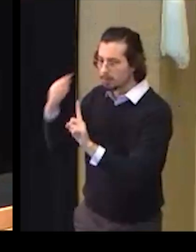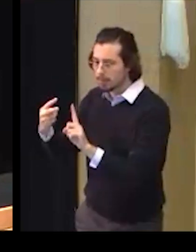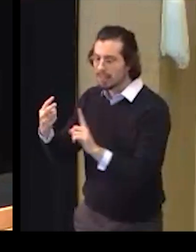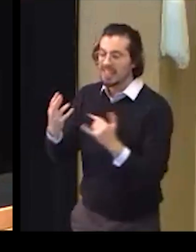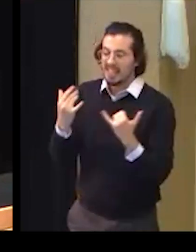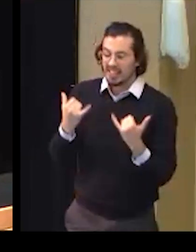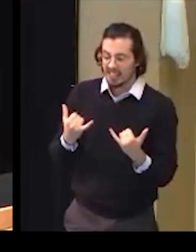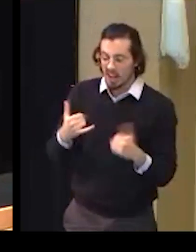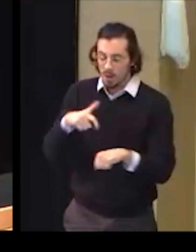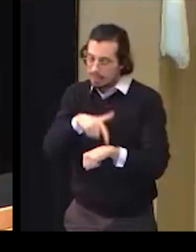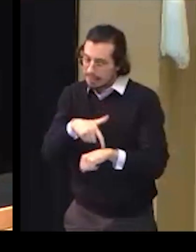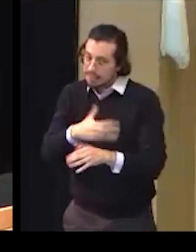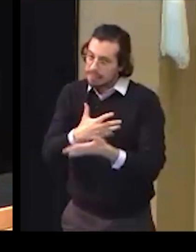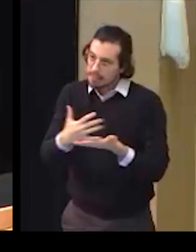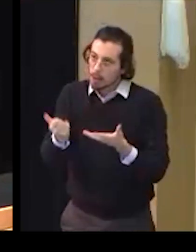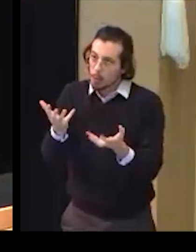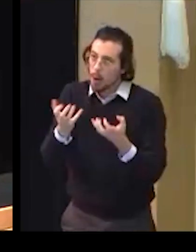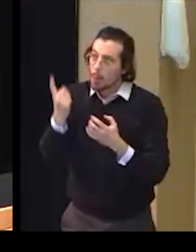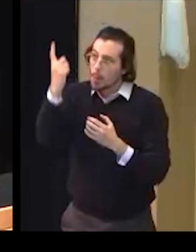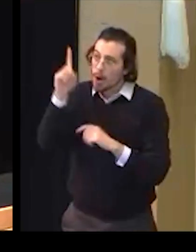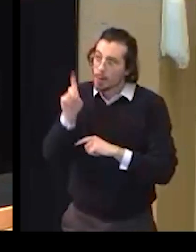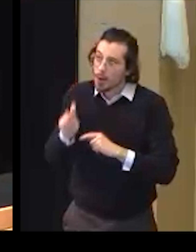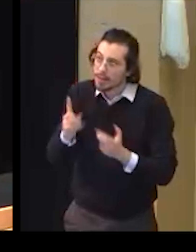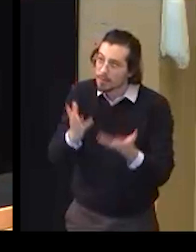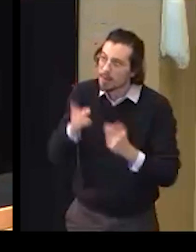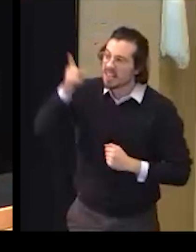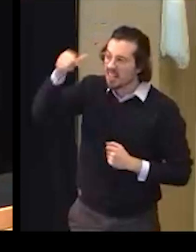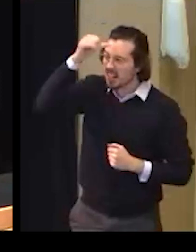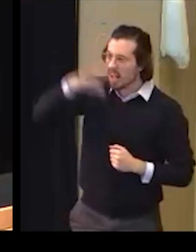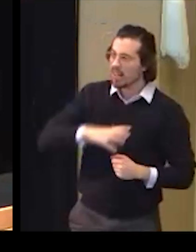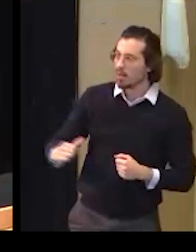able to take one question, maybe. You had your hand up in the back.